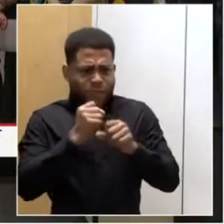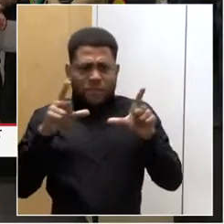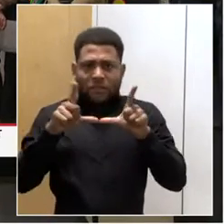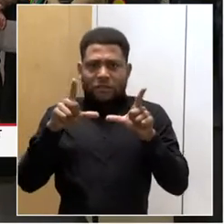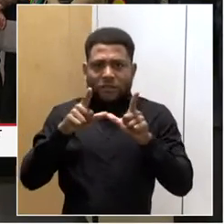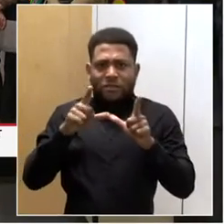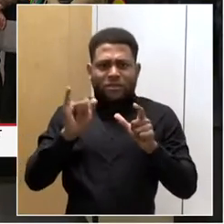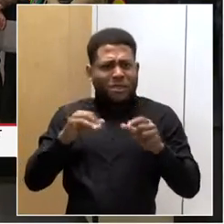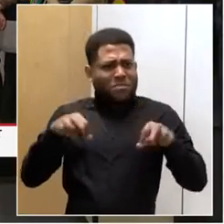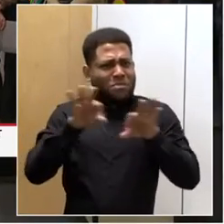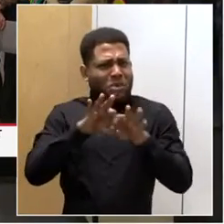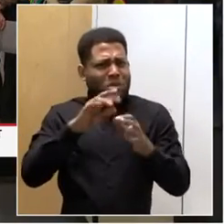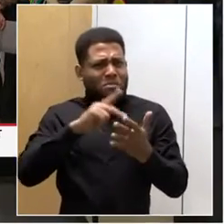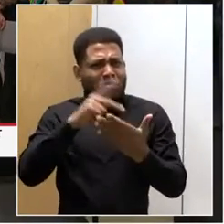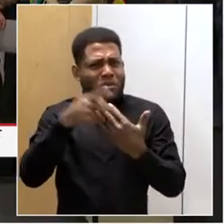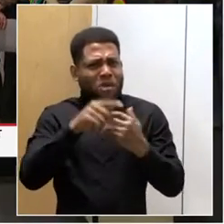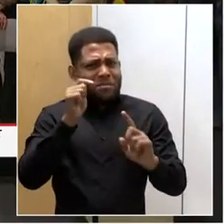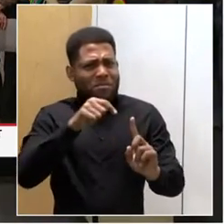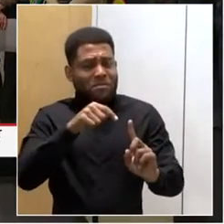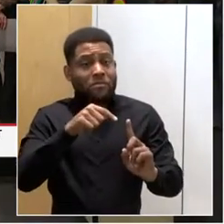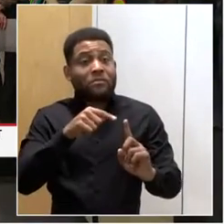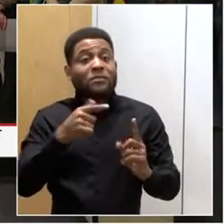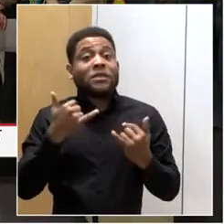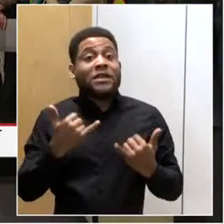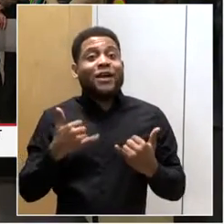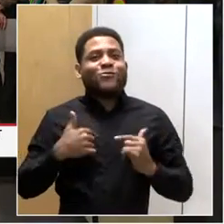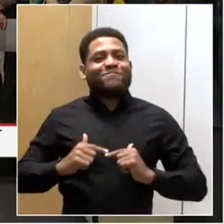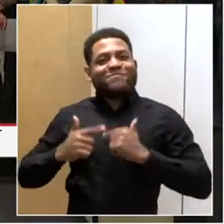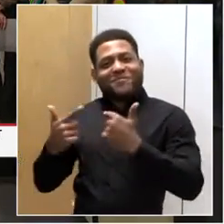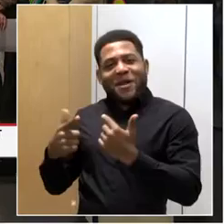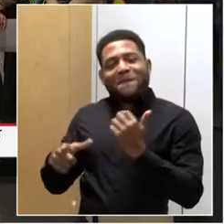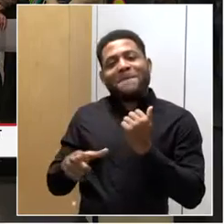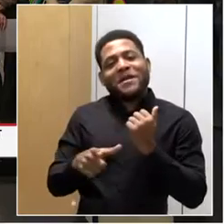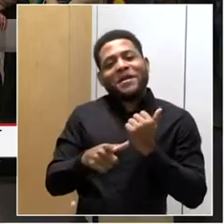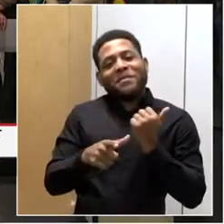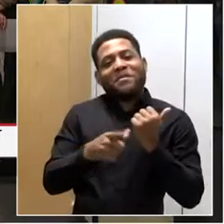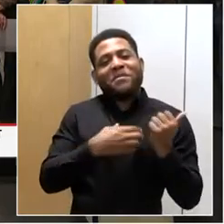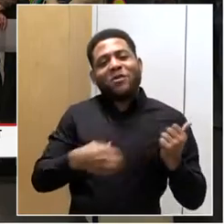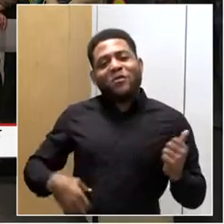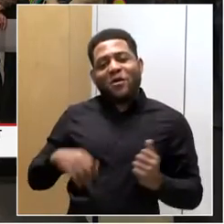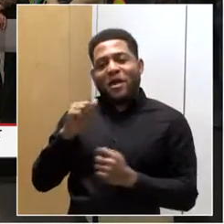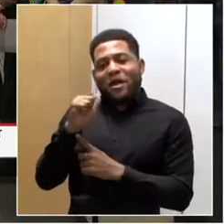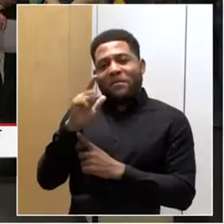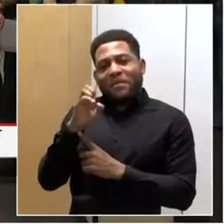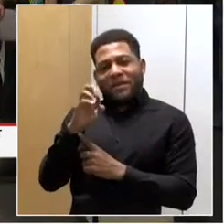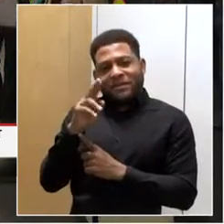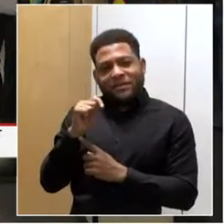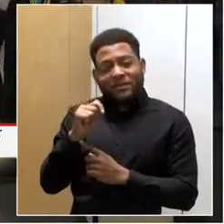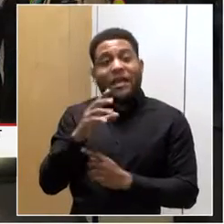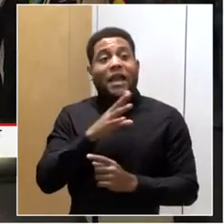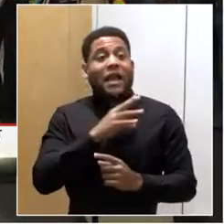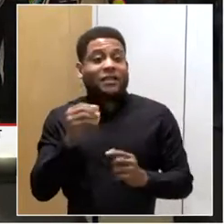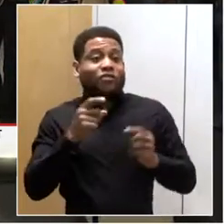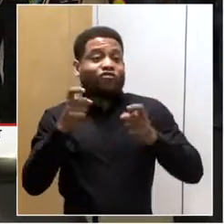turn to Deputy Mayor Nina Albert, and then we will hear from Director Hanlon.